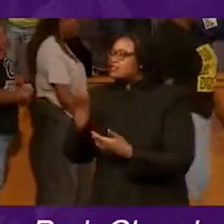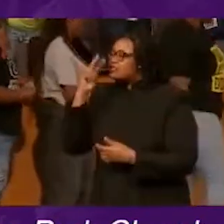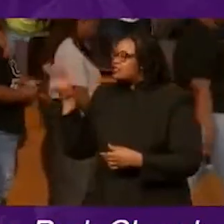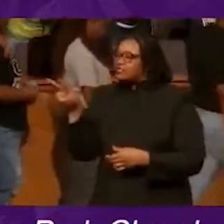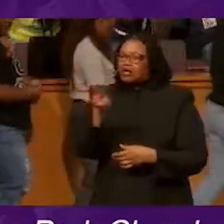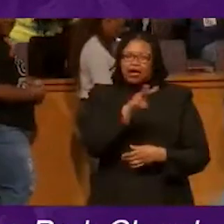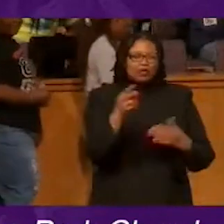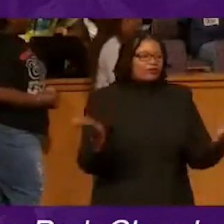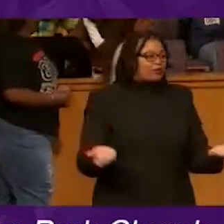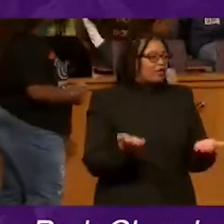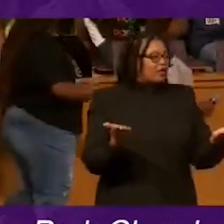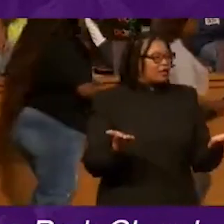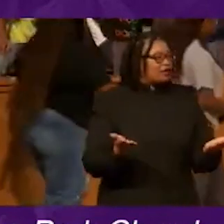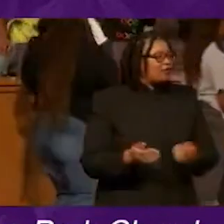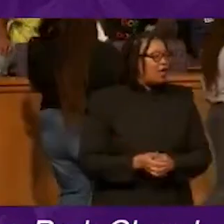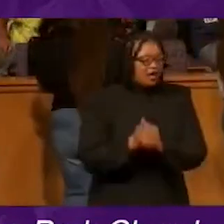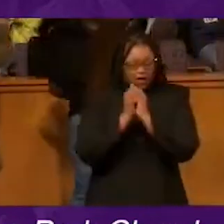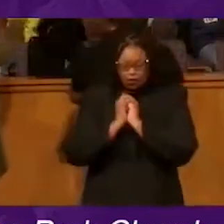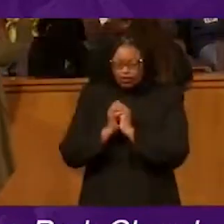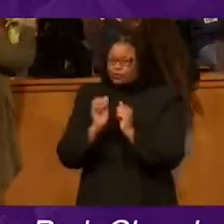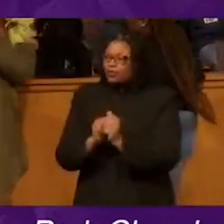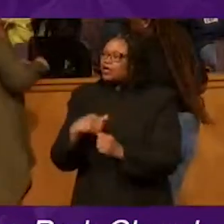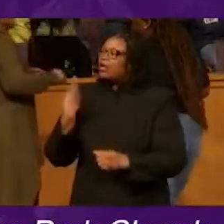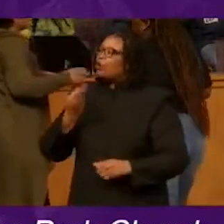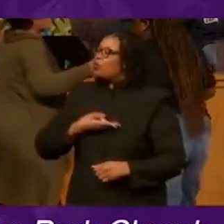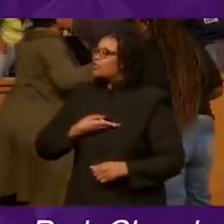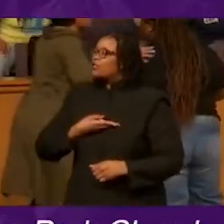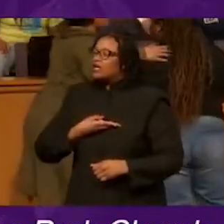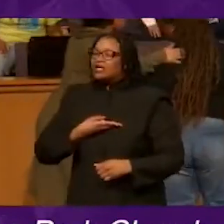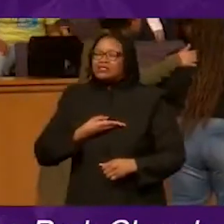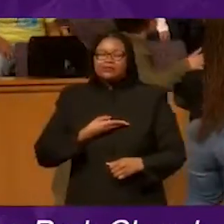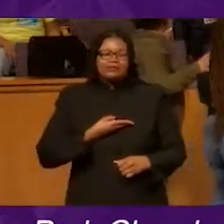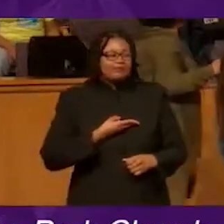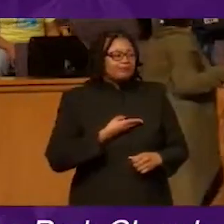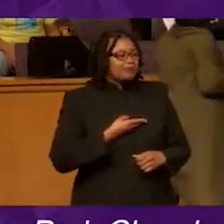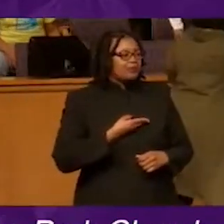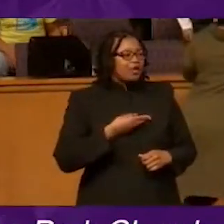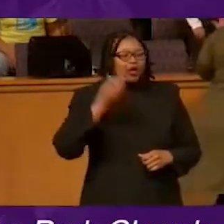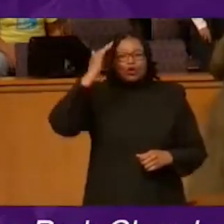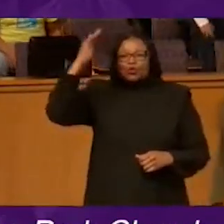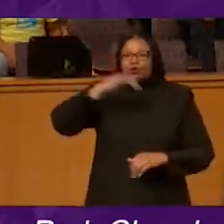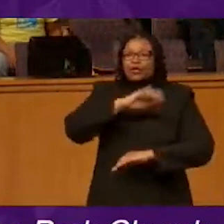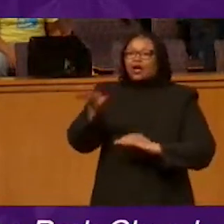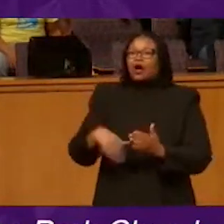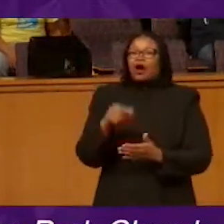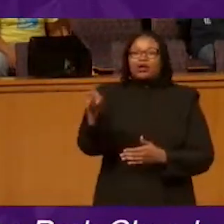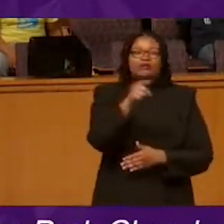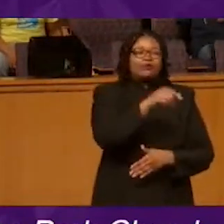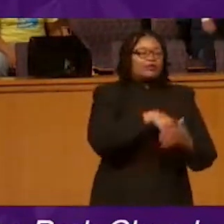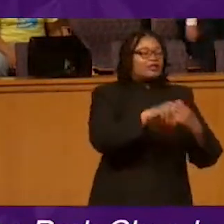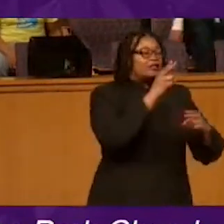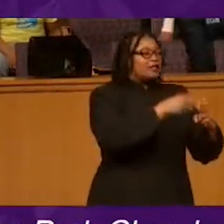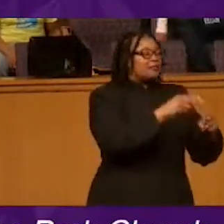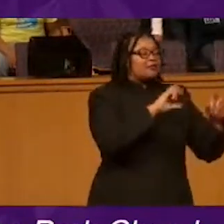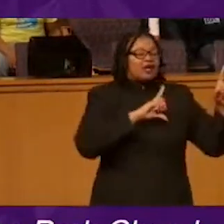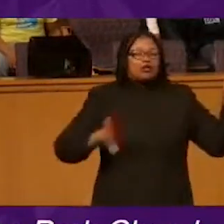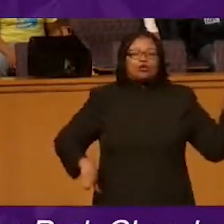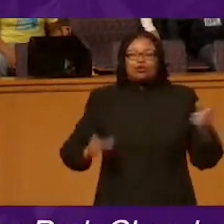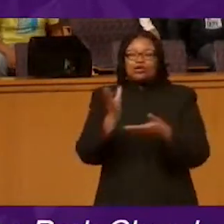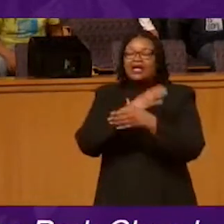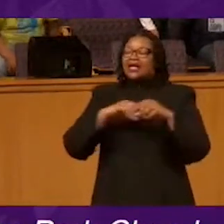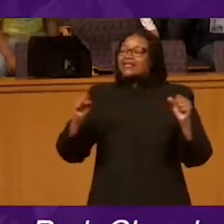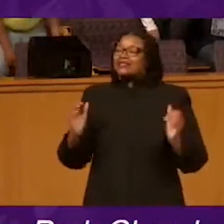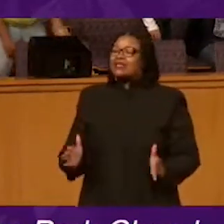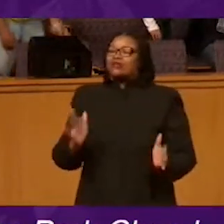and for those of you who are worshiping with us virtually, we greet all of you in the name of our Lord and Savior,